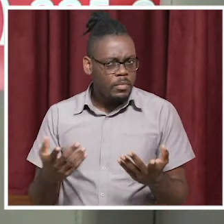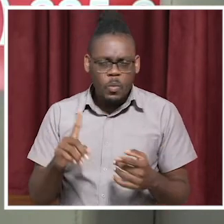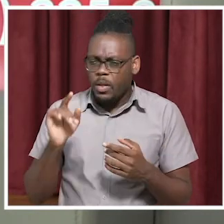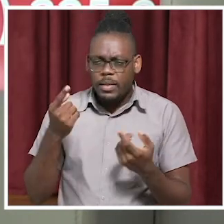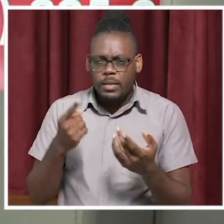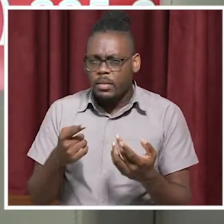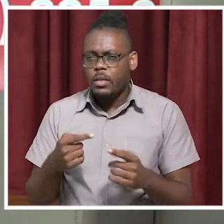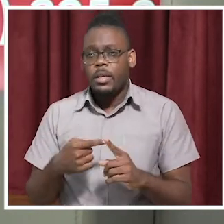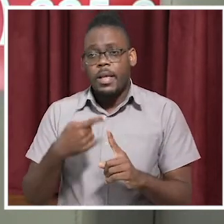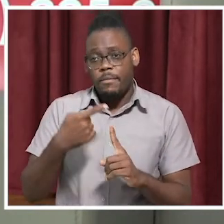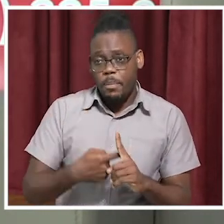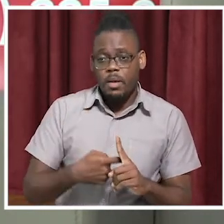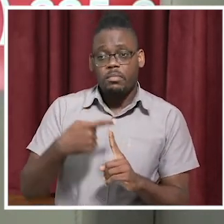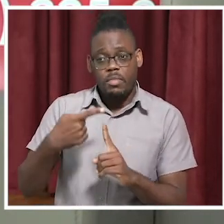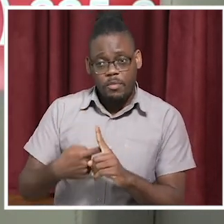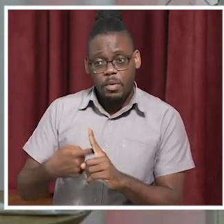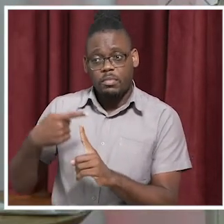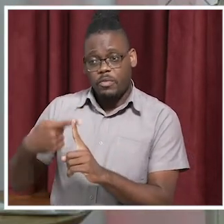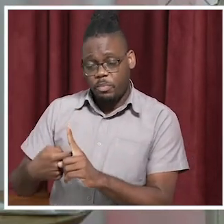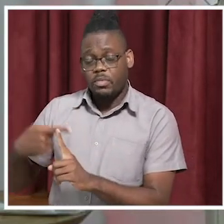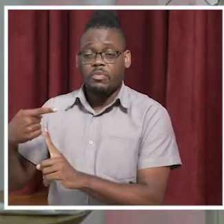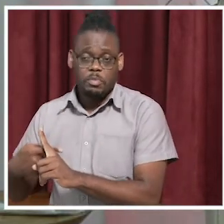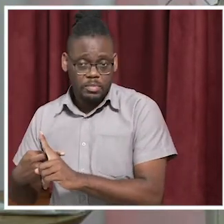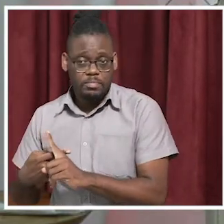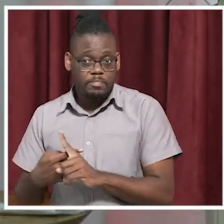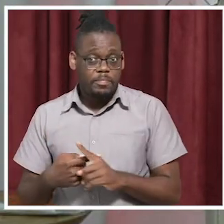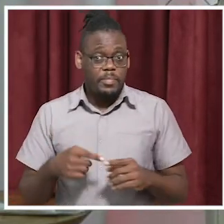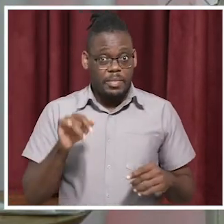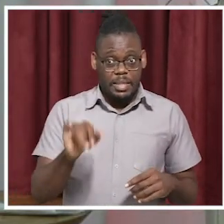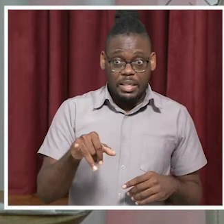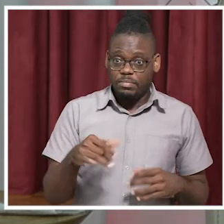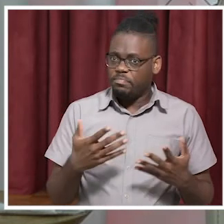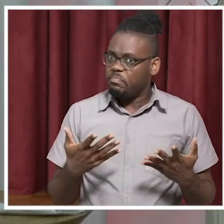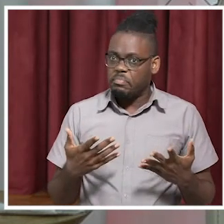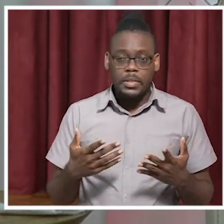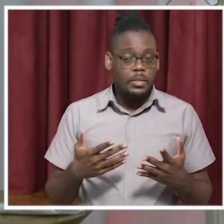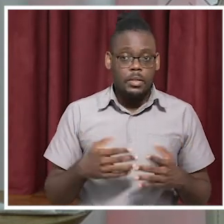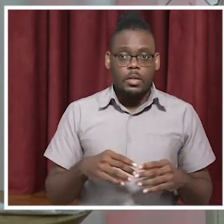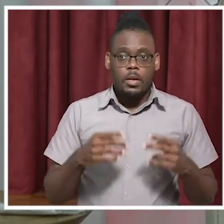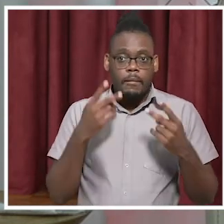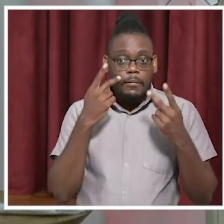pretty frequent community caravans. And are they simultaneously done across the country or one location per month?